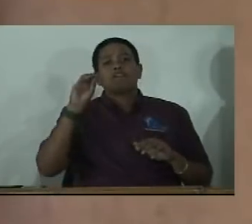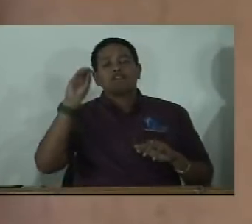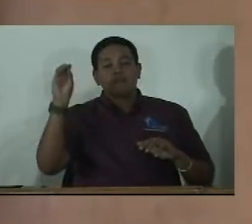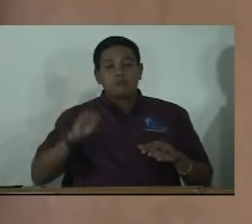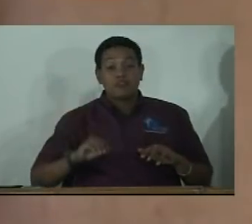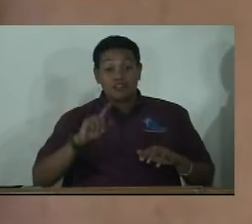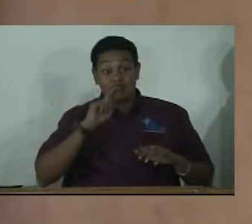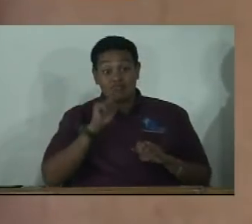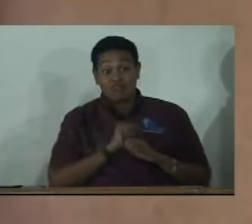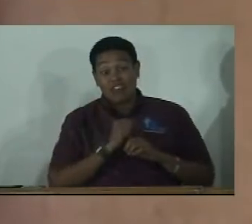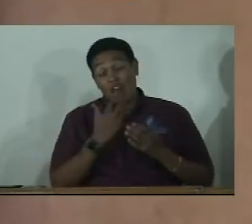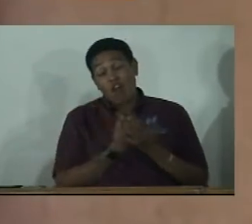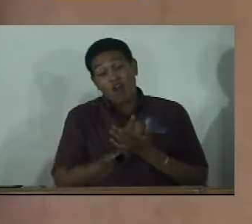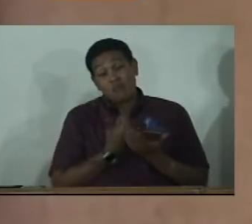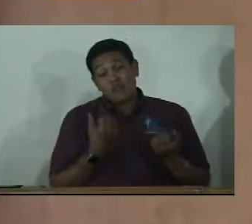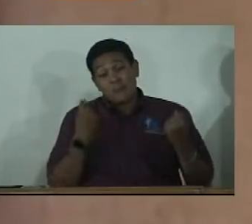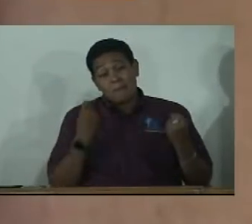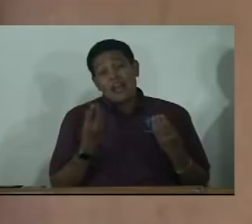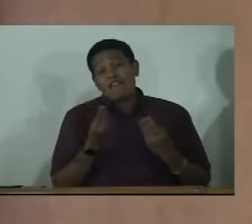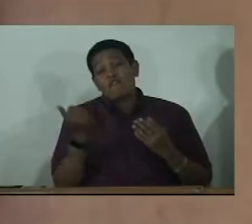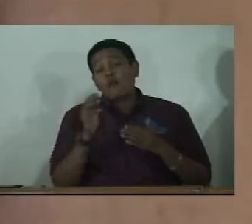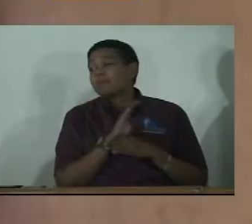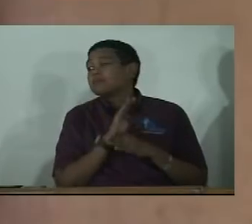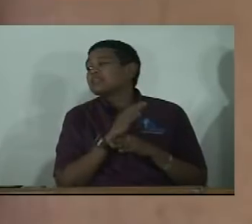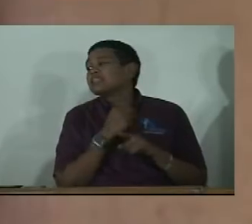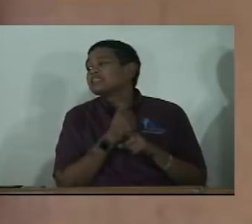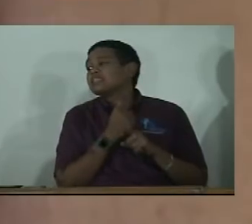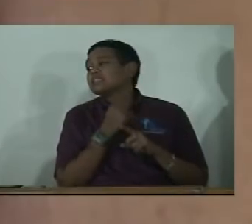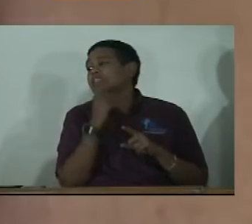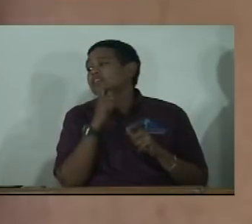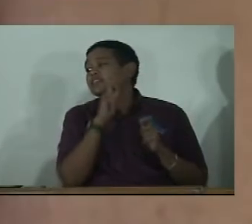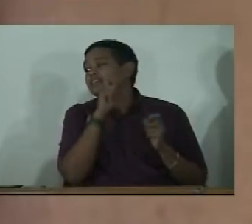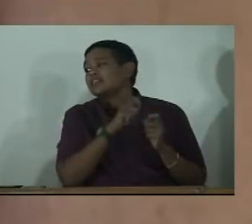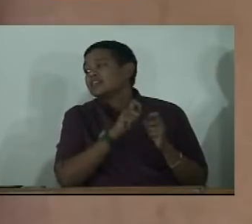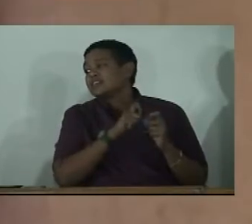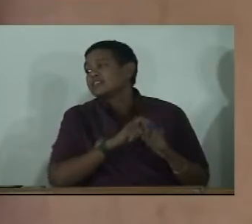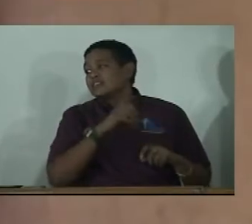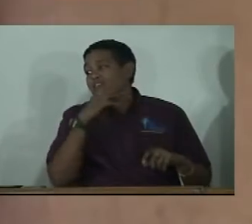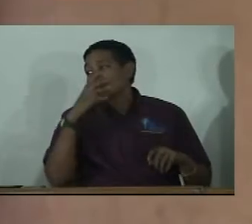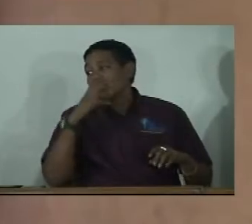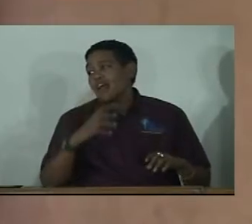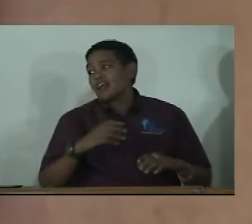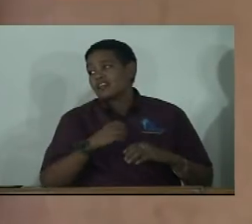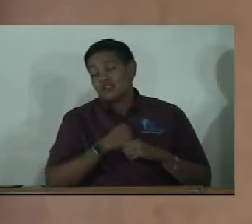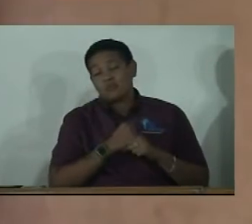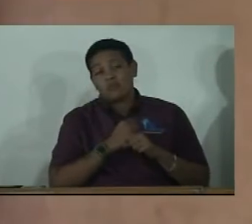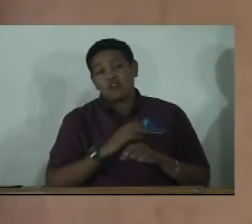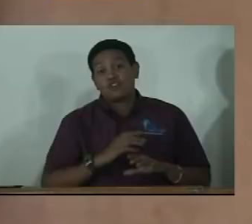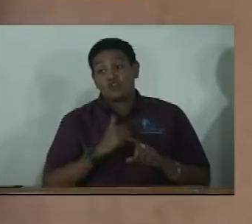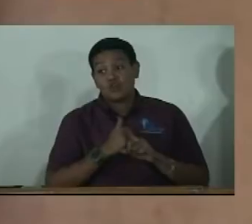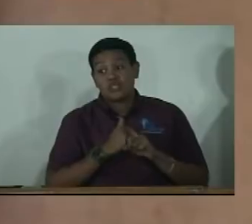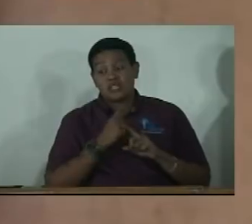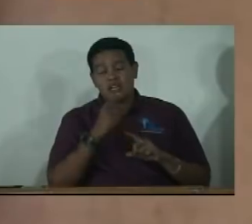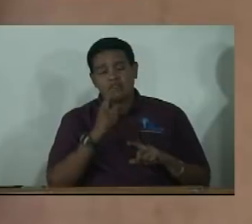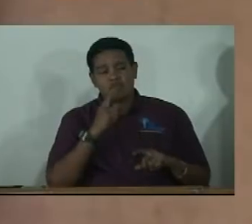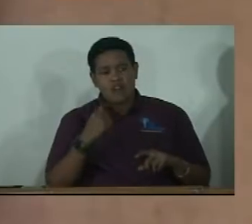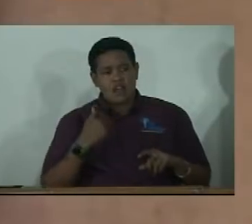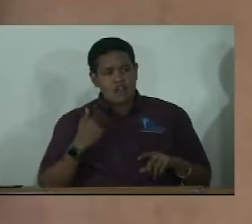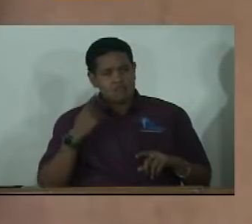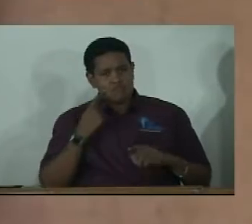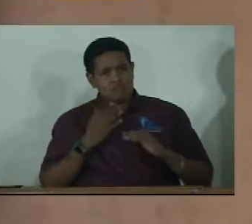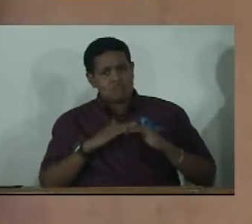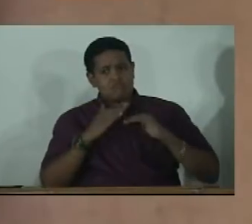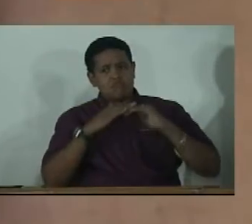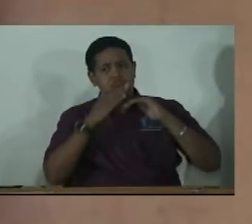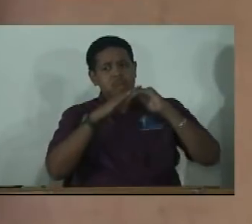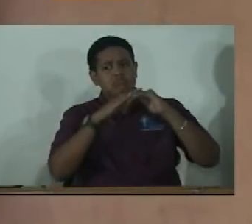opportunity. Very few businesses, particularly agricultural producers, have been able to